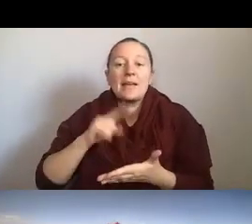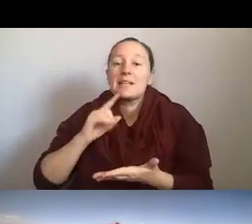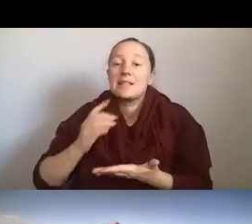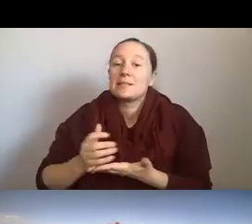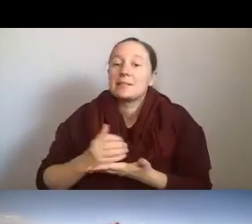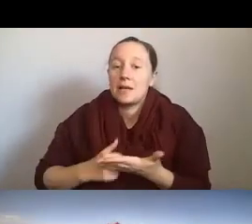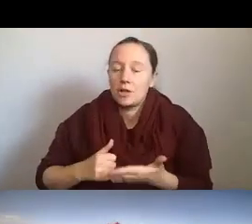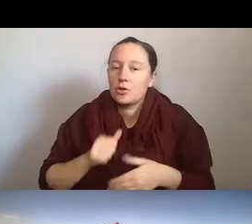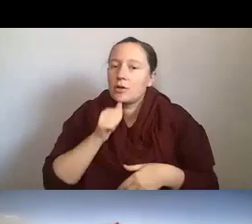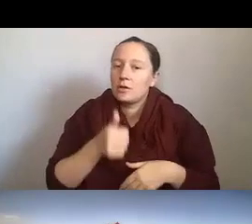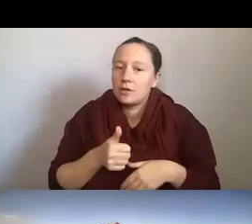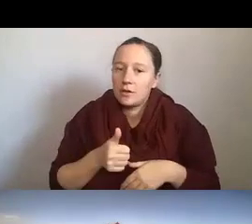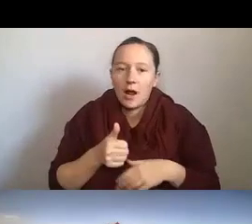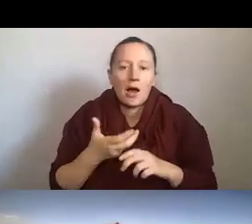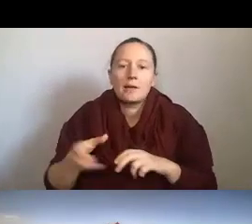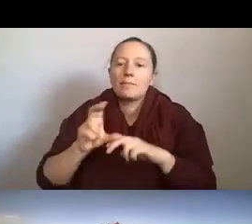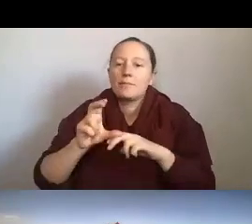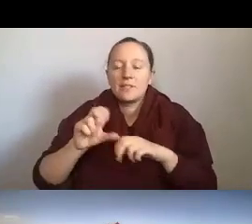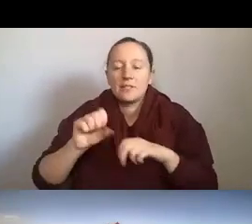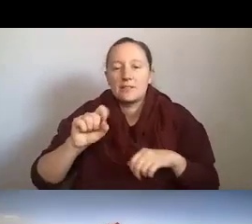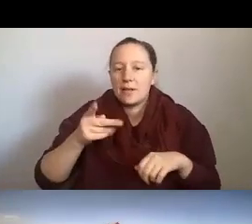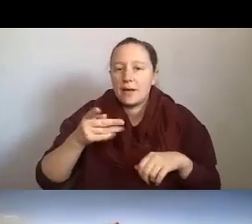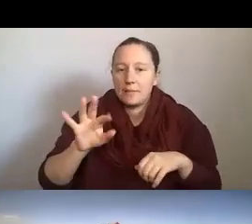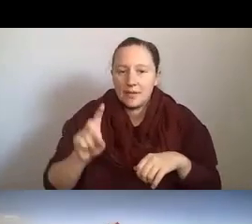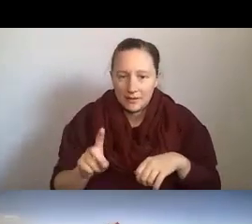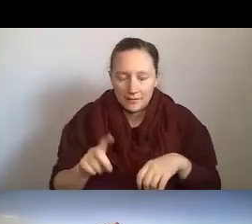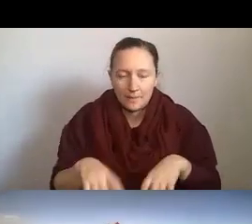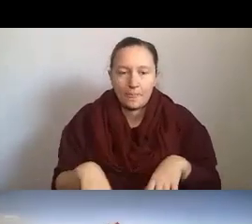for the trainee or the fellow, or cause